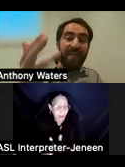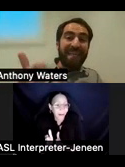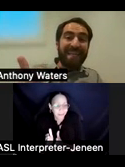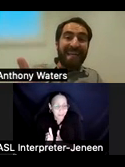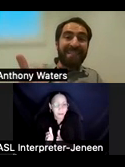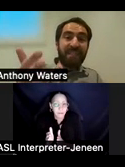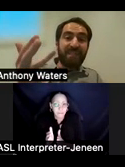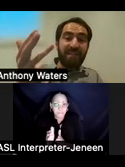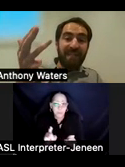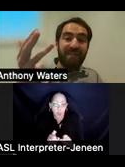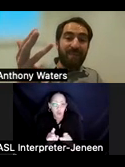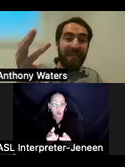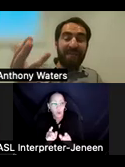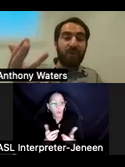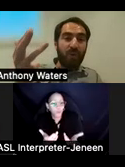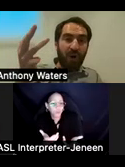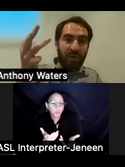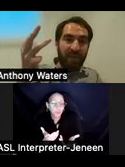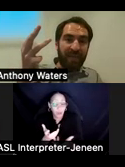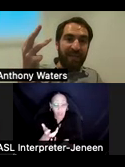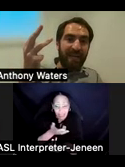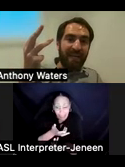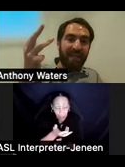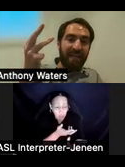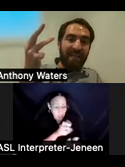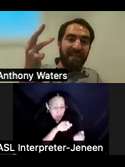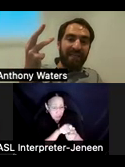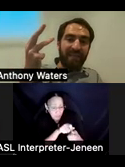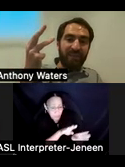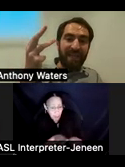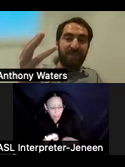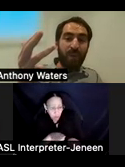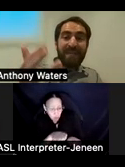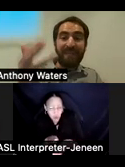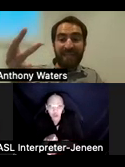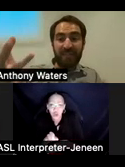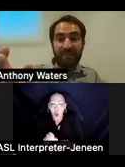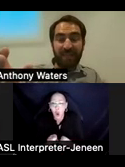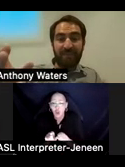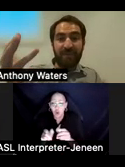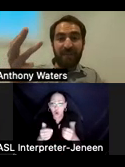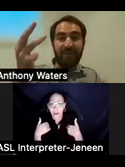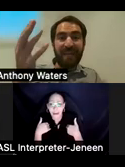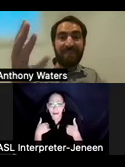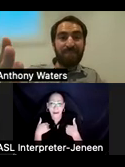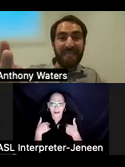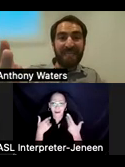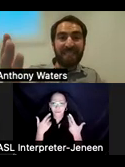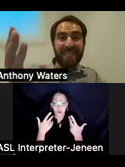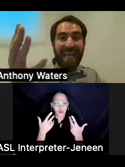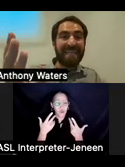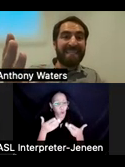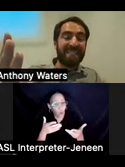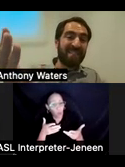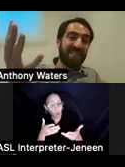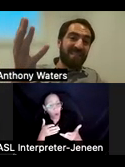Are they engaging in the behavior, or are they, do they have the way to engage in the behavior? And do they have the means,